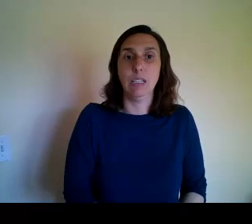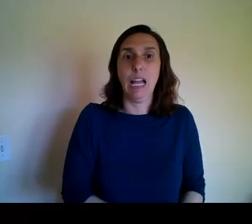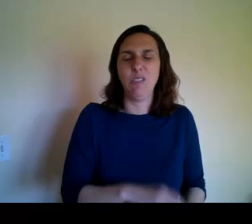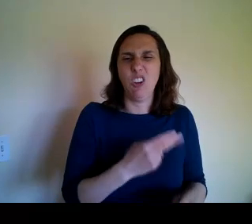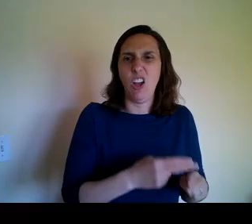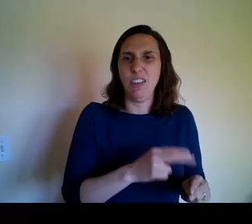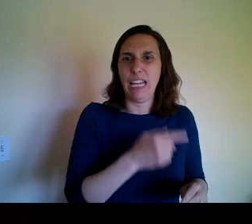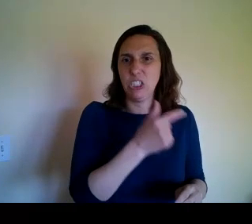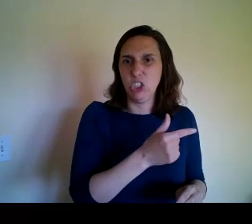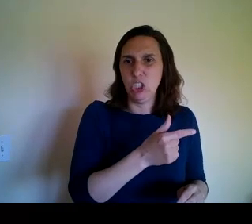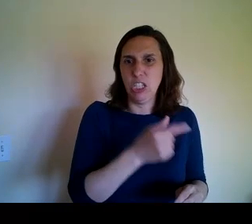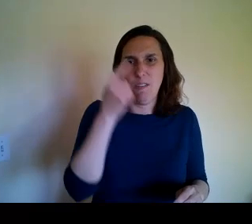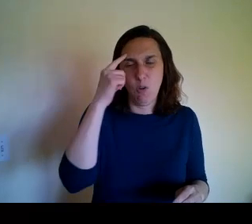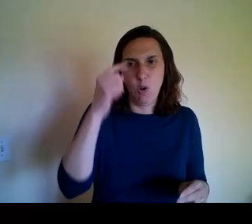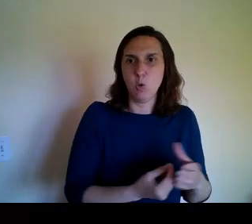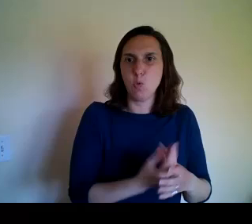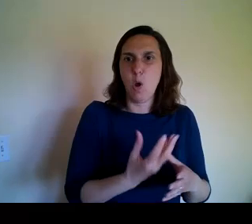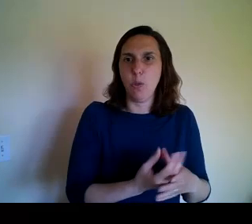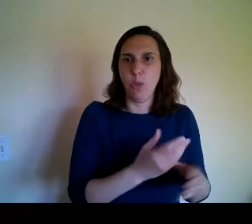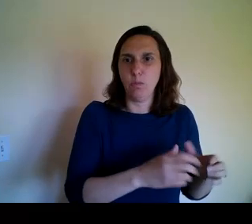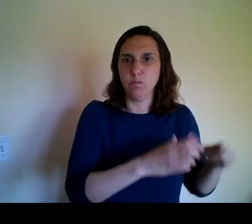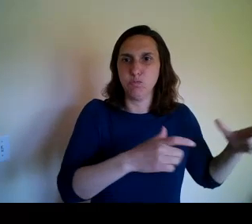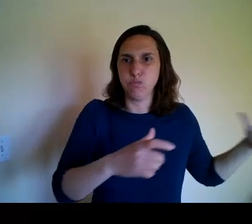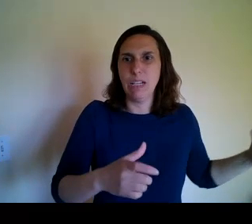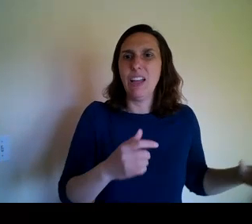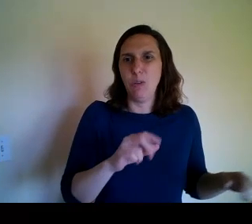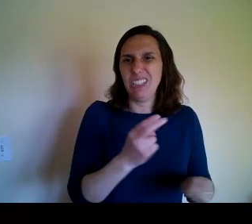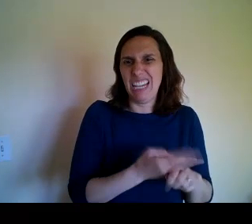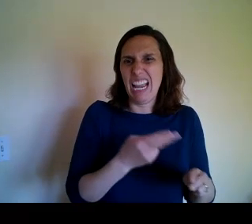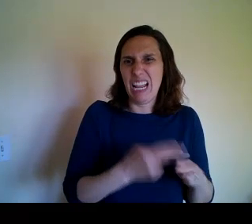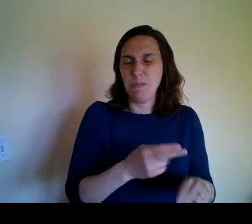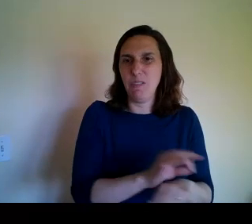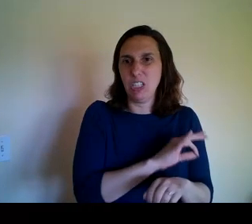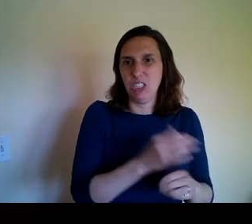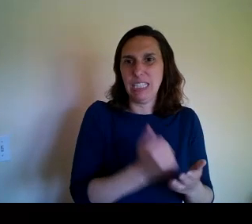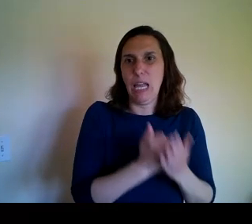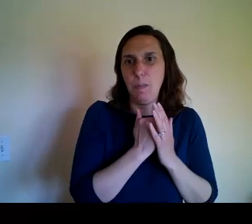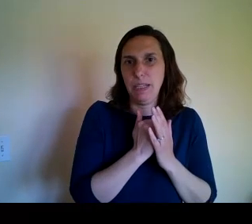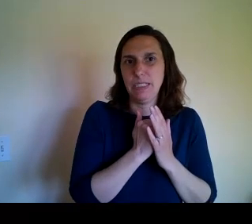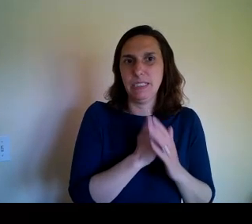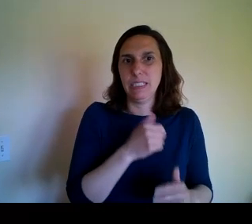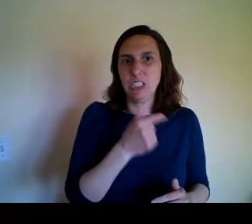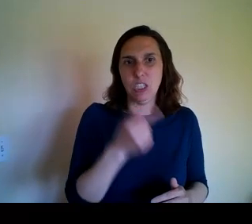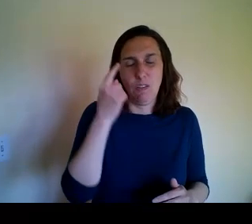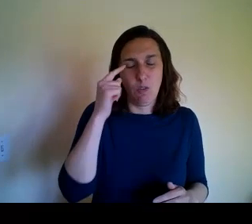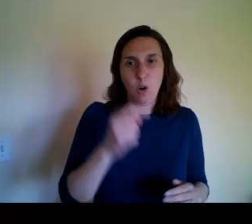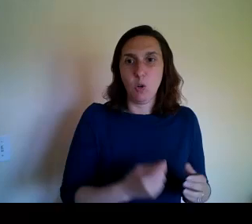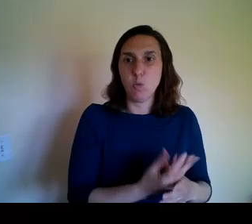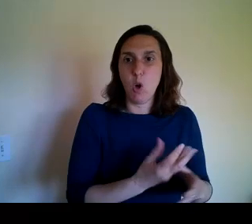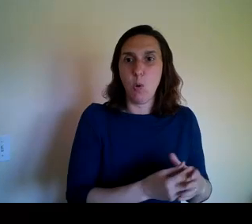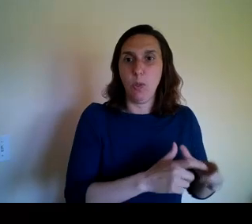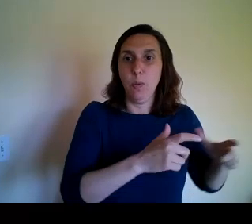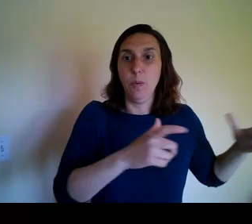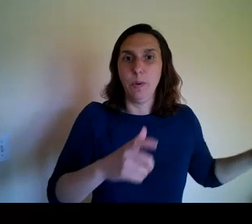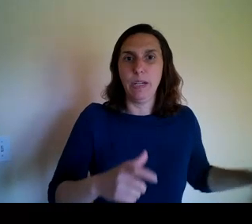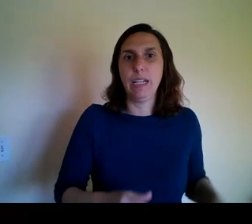G, function G for growth, right? We'll name our function to help us here. So this will be function G for growth, and this will be function